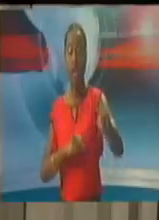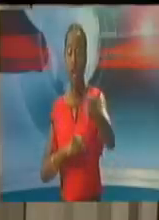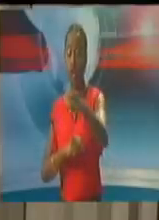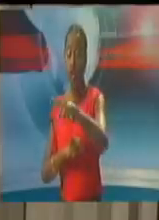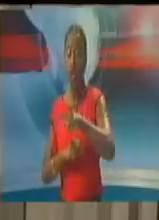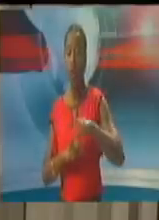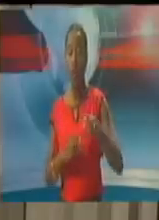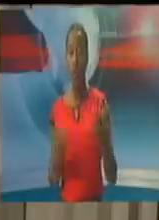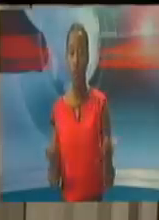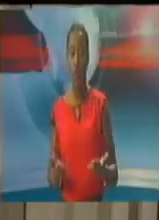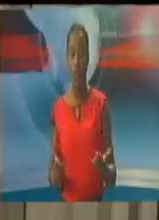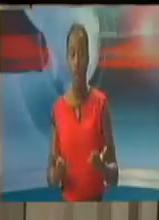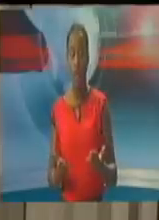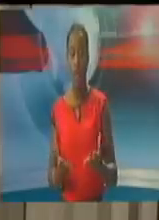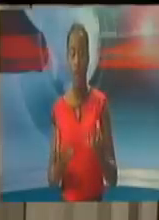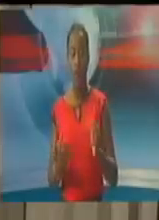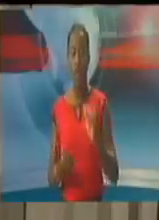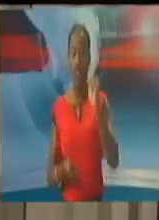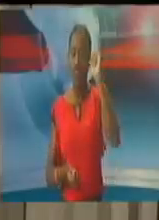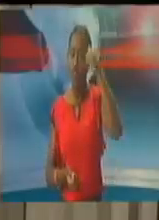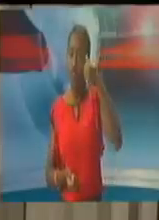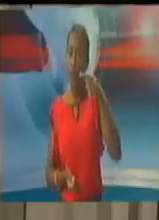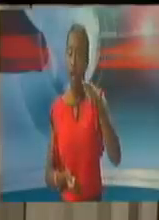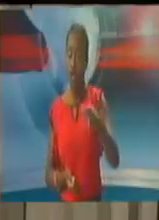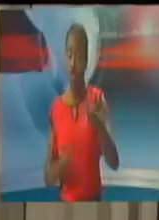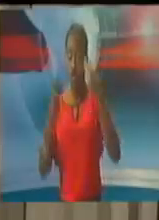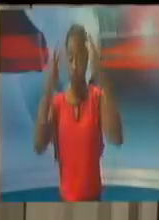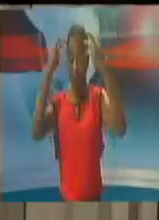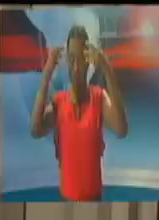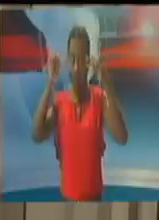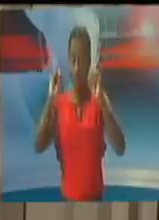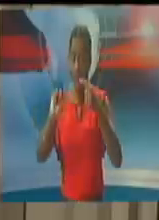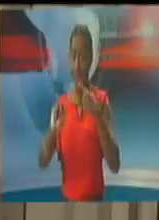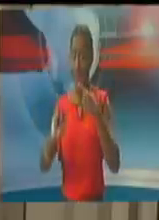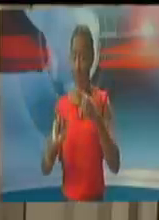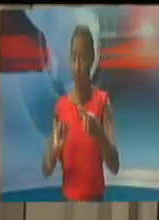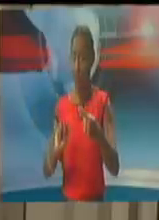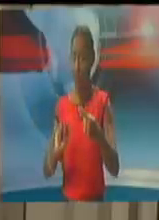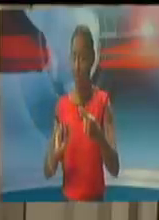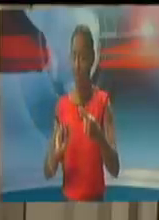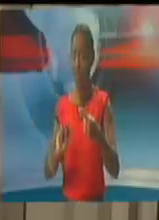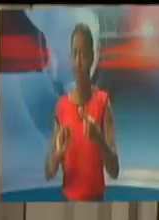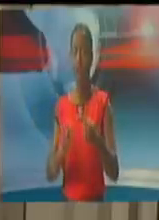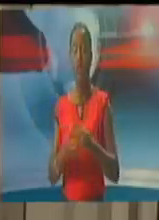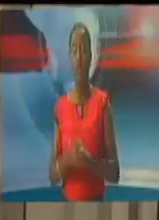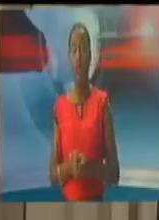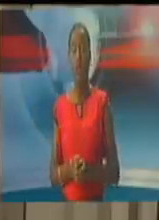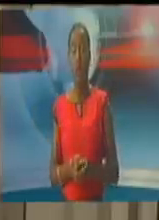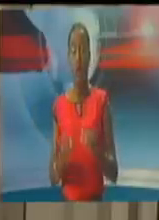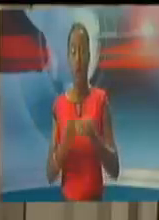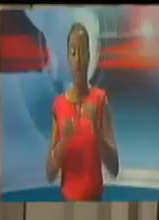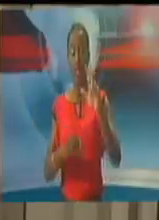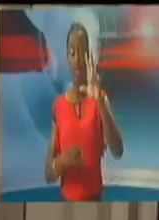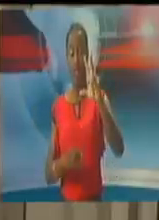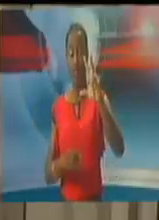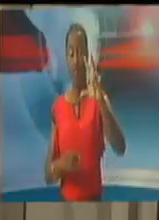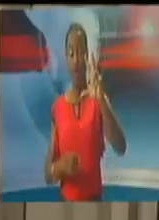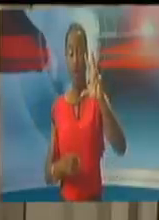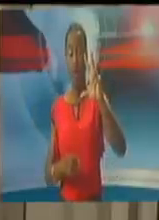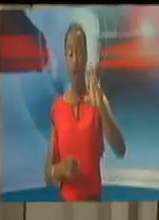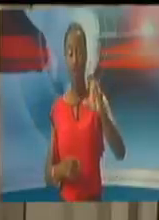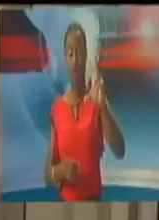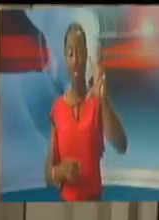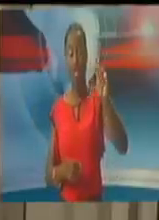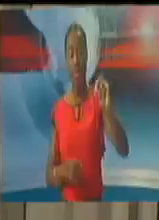here. I remind you, as the Prime Minister has told us and as we've repeated in these forums, there are over